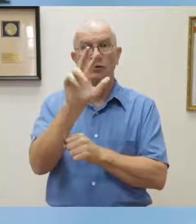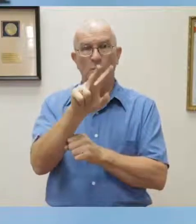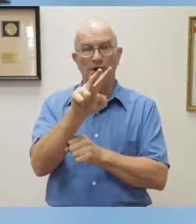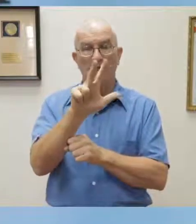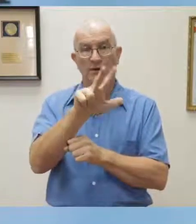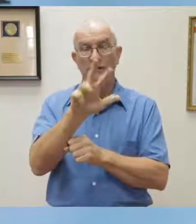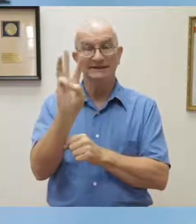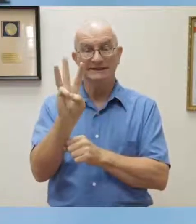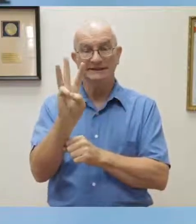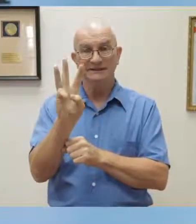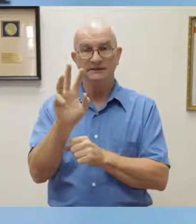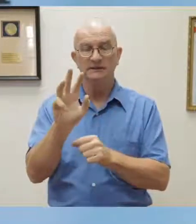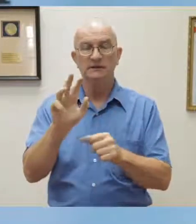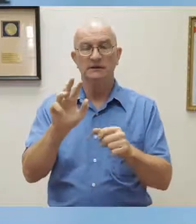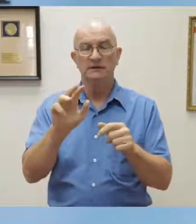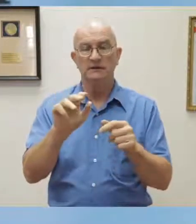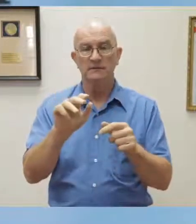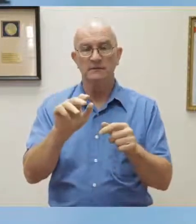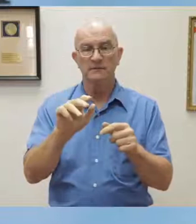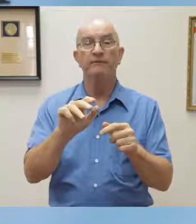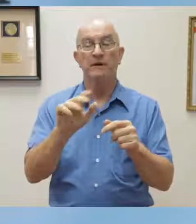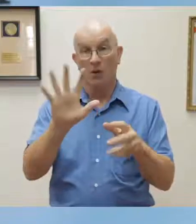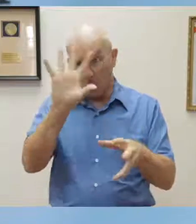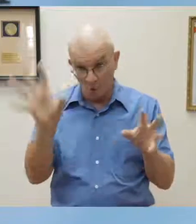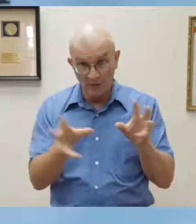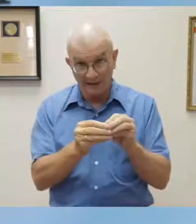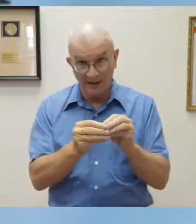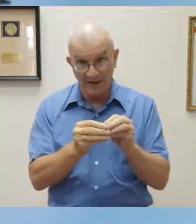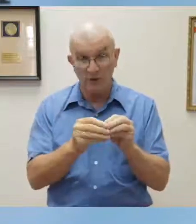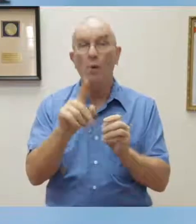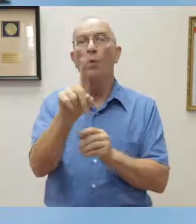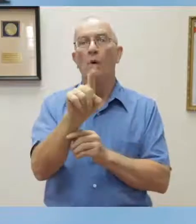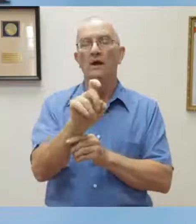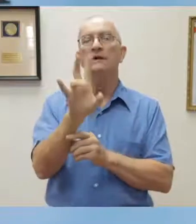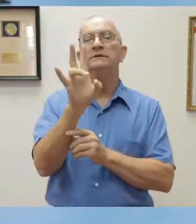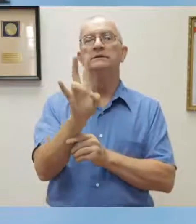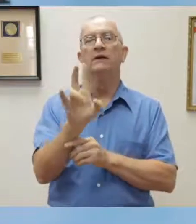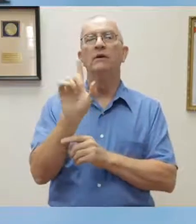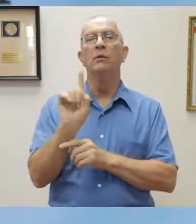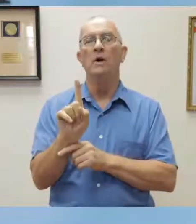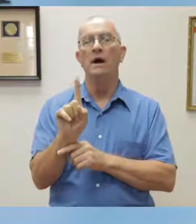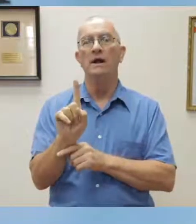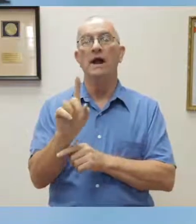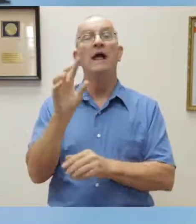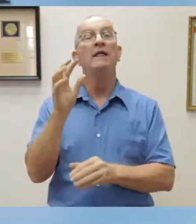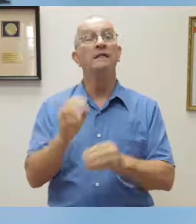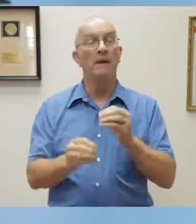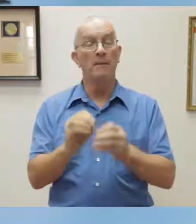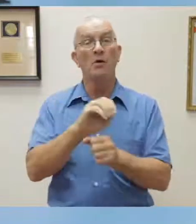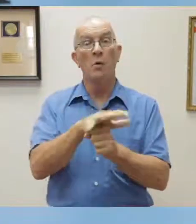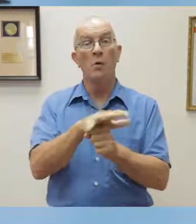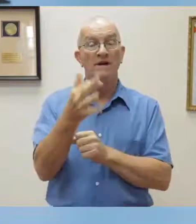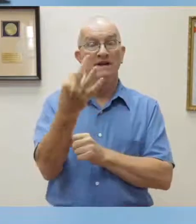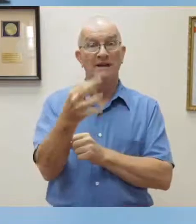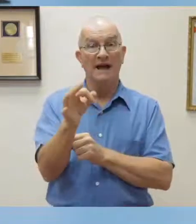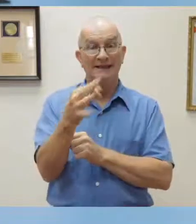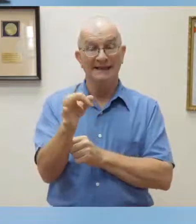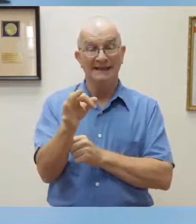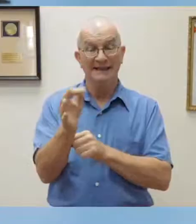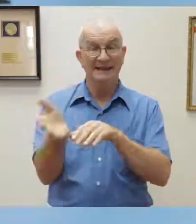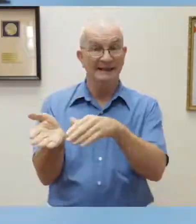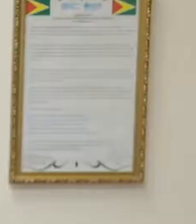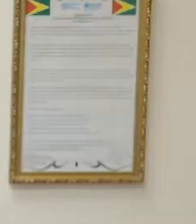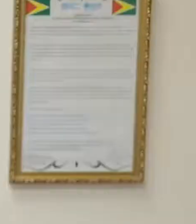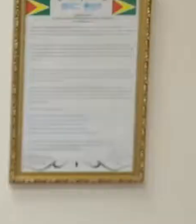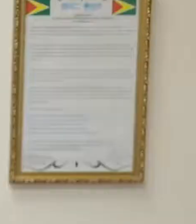confirmed cases to 171 and the number of COVID-19 deaths remaining at